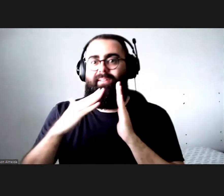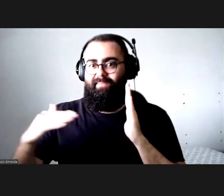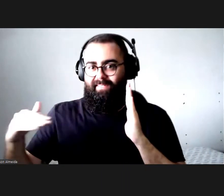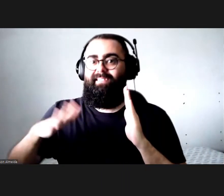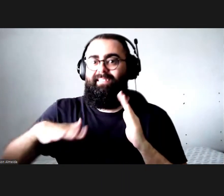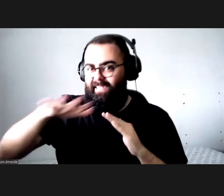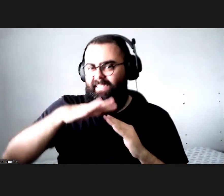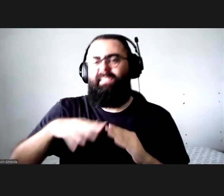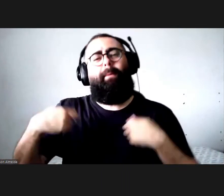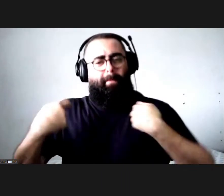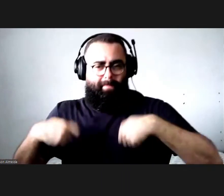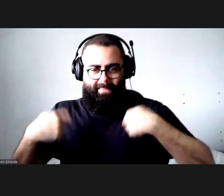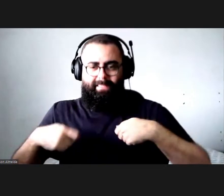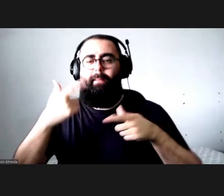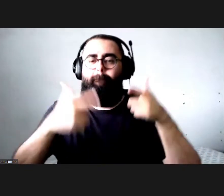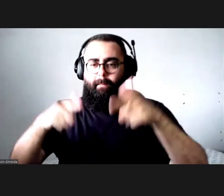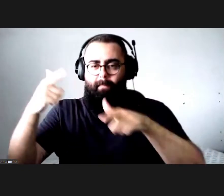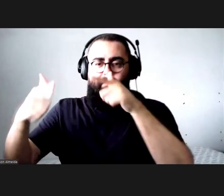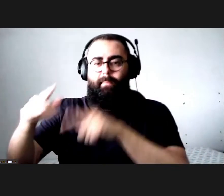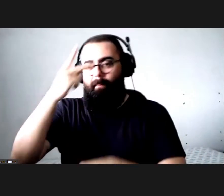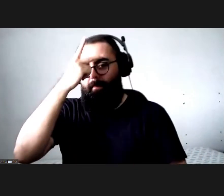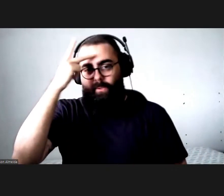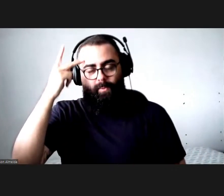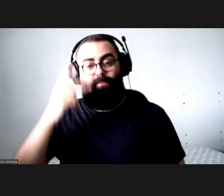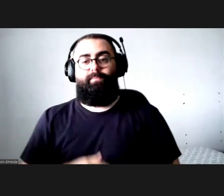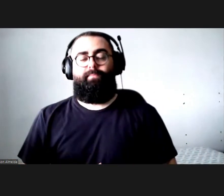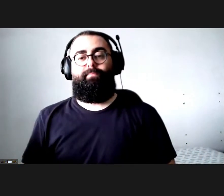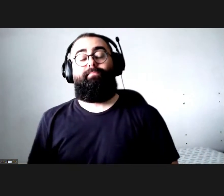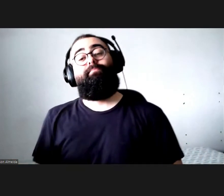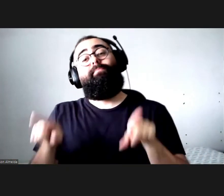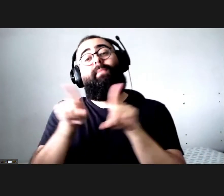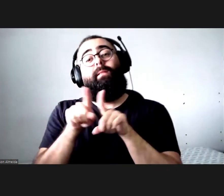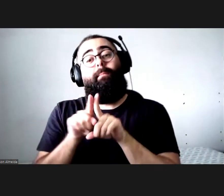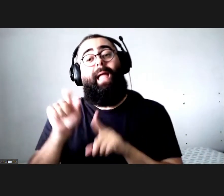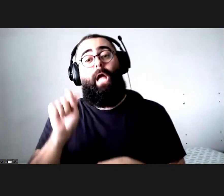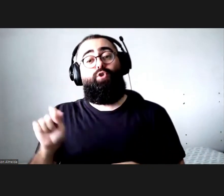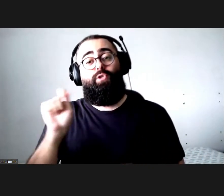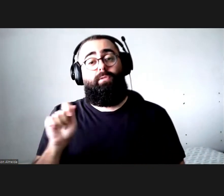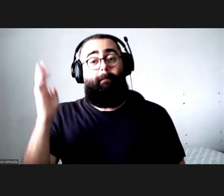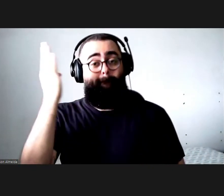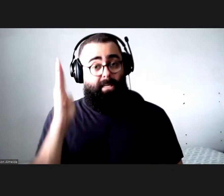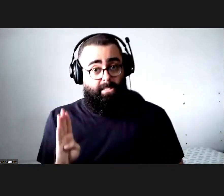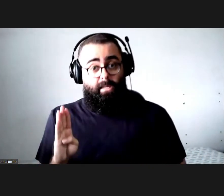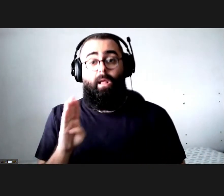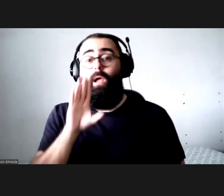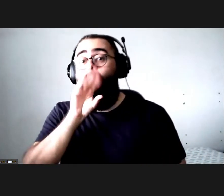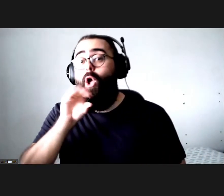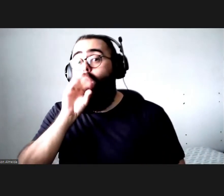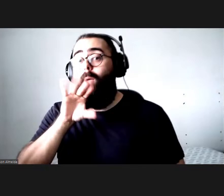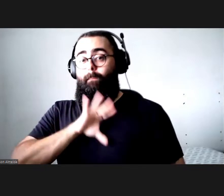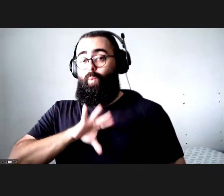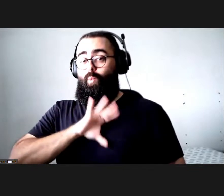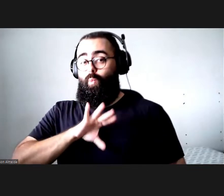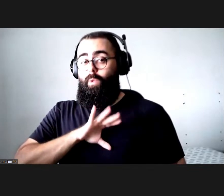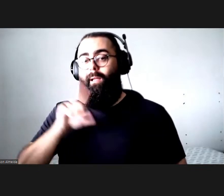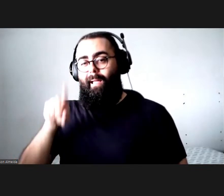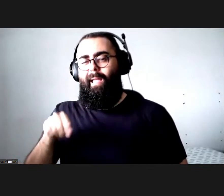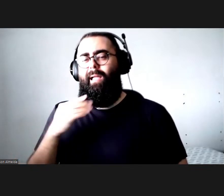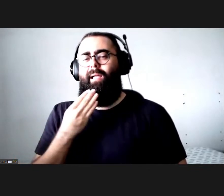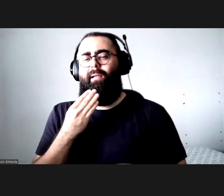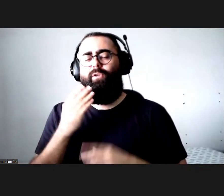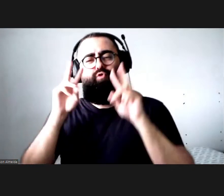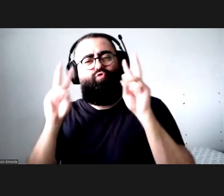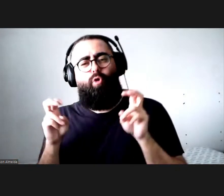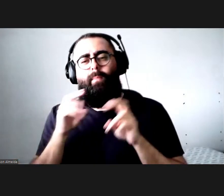Brazil. We must also mention the Luso-Brazilian Association of Speech Sciences, LBAS, without which this conference would